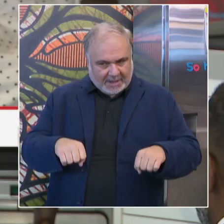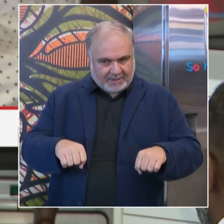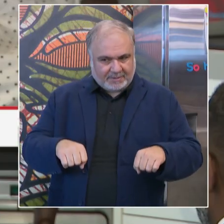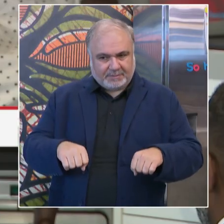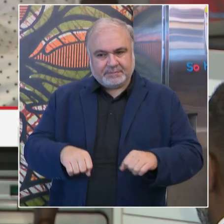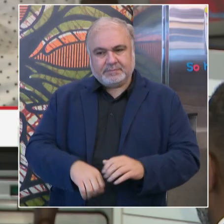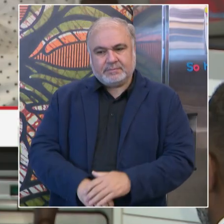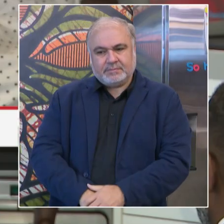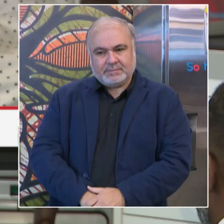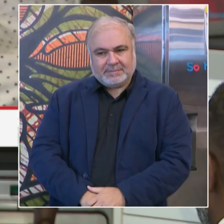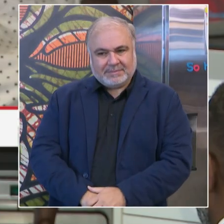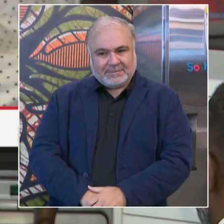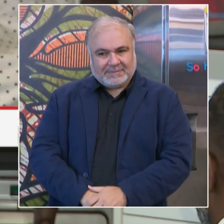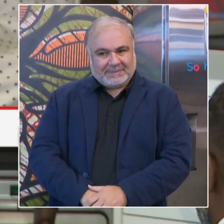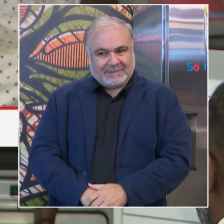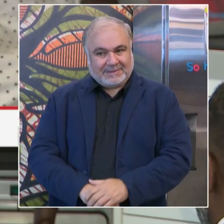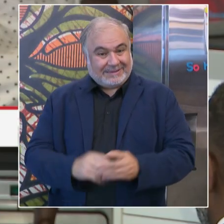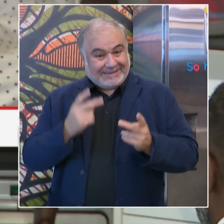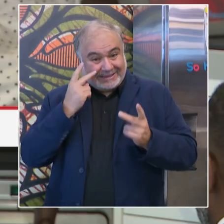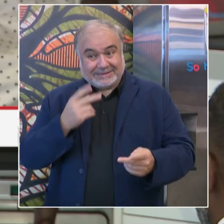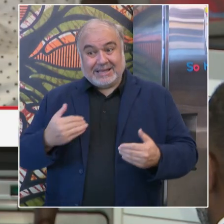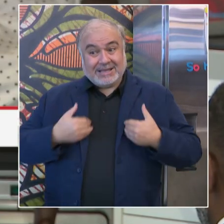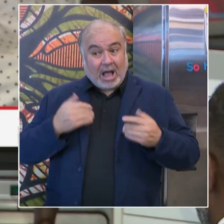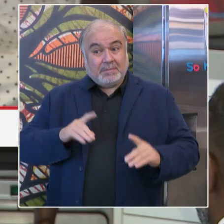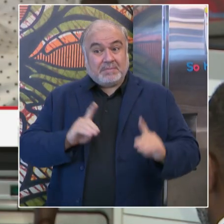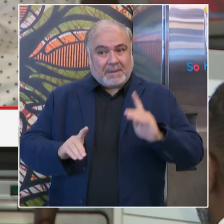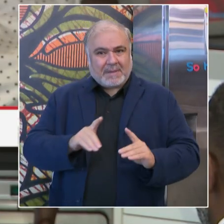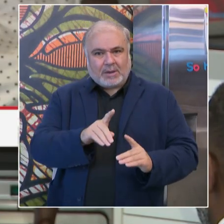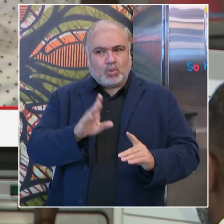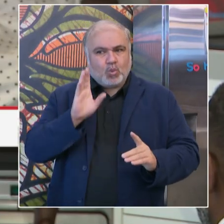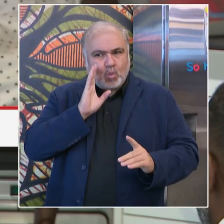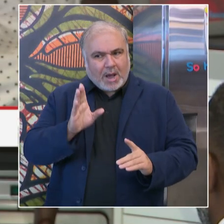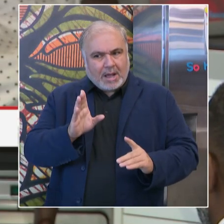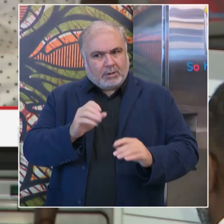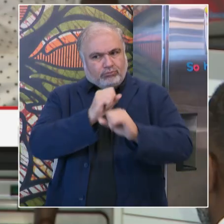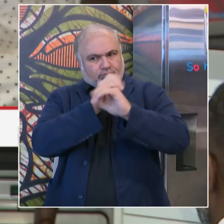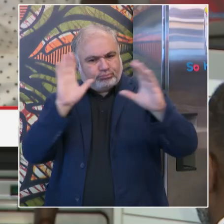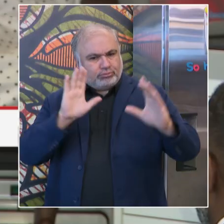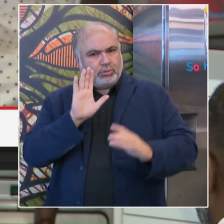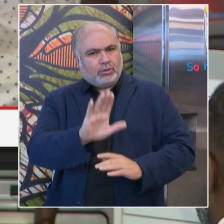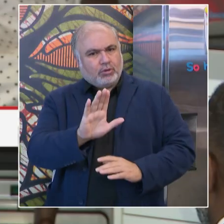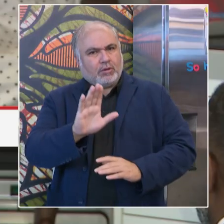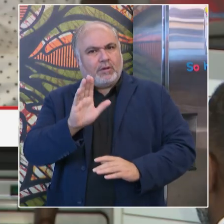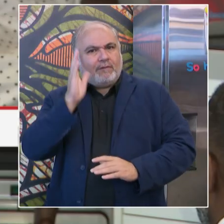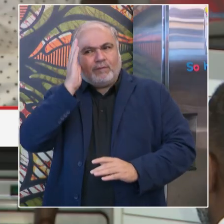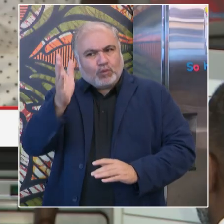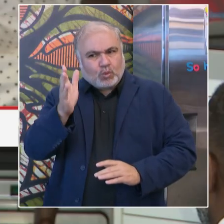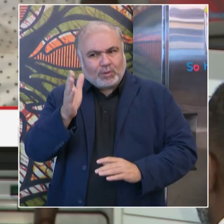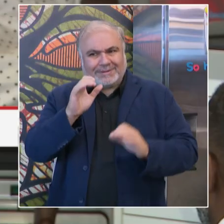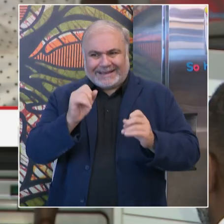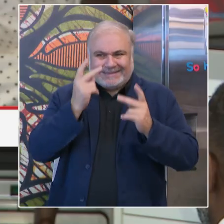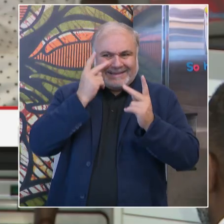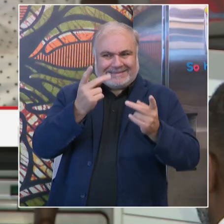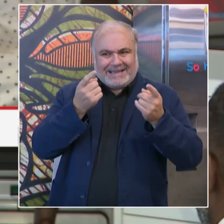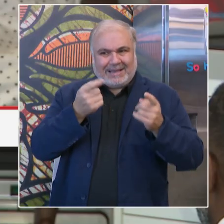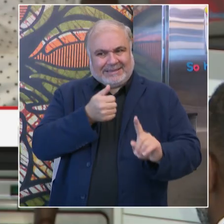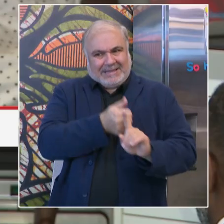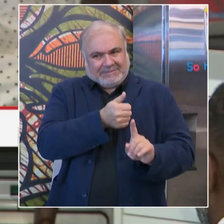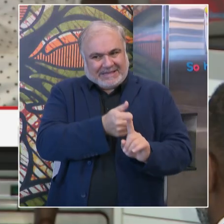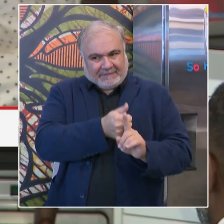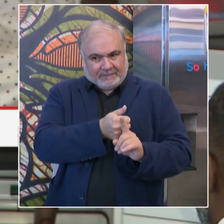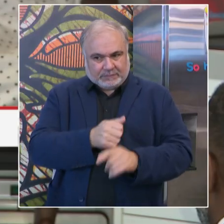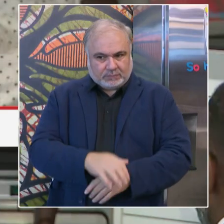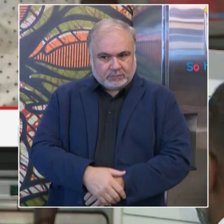Javante who see a future for themselves, and parents like Ms. McCullum who can watch that future